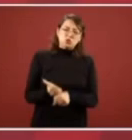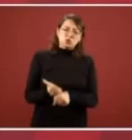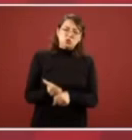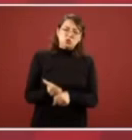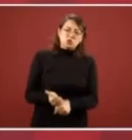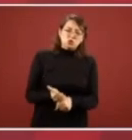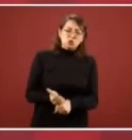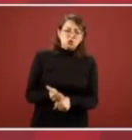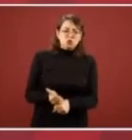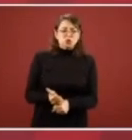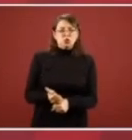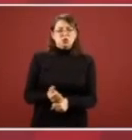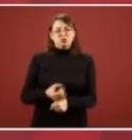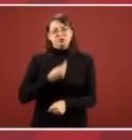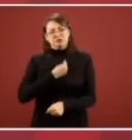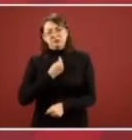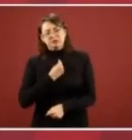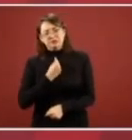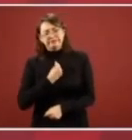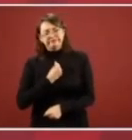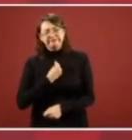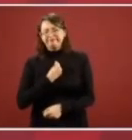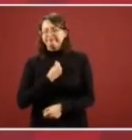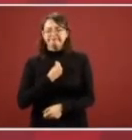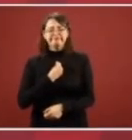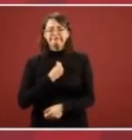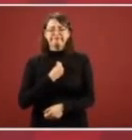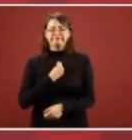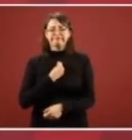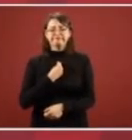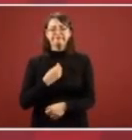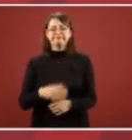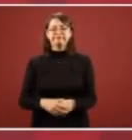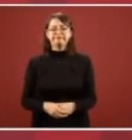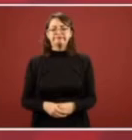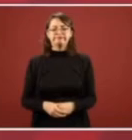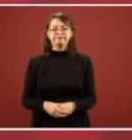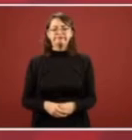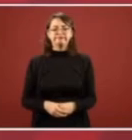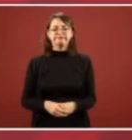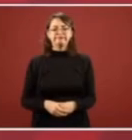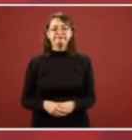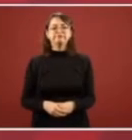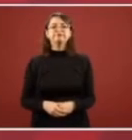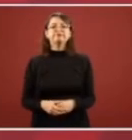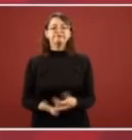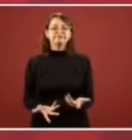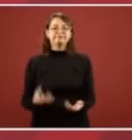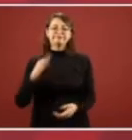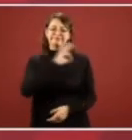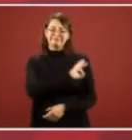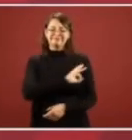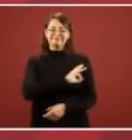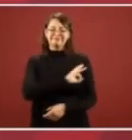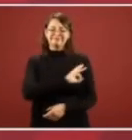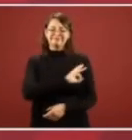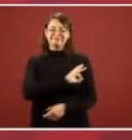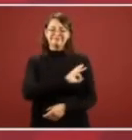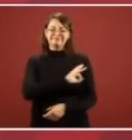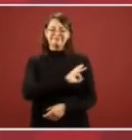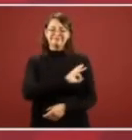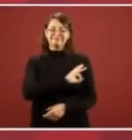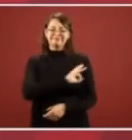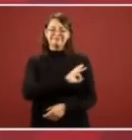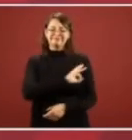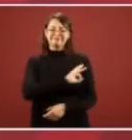afflicted. Y que seamos muy felices. And